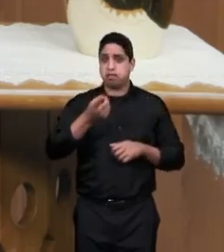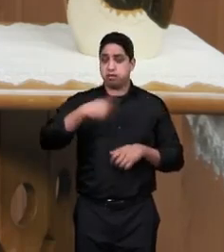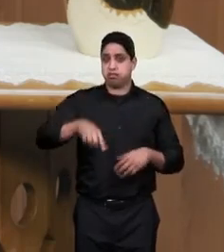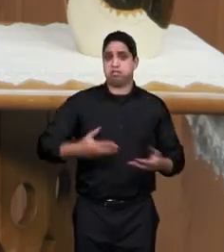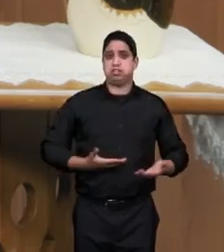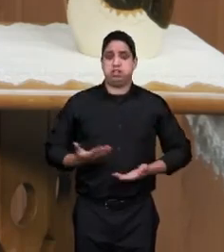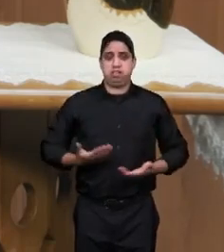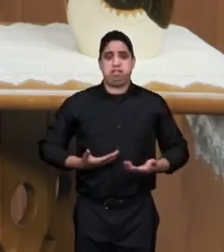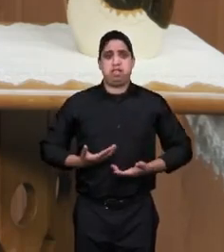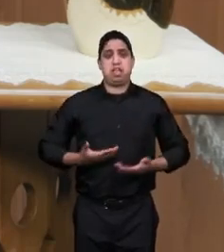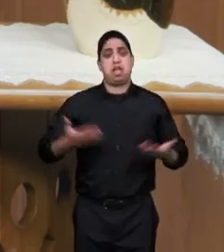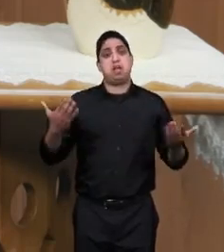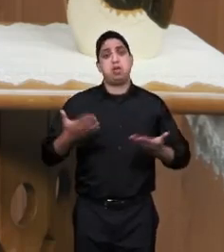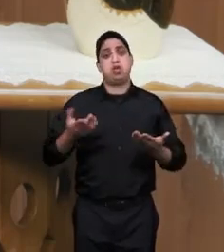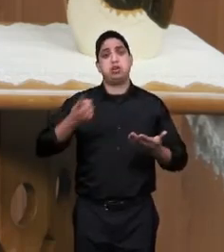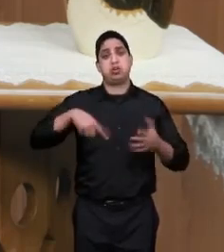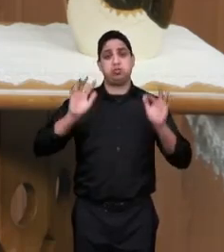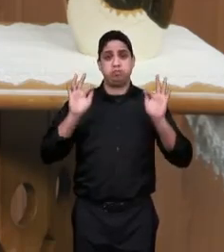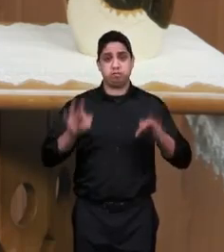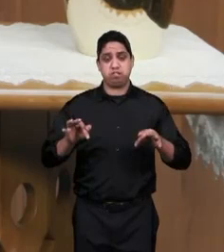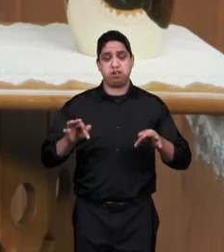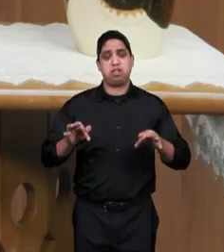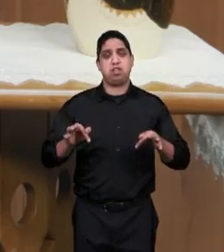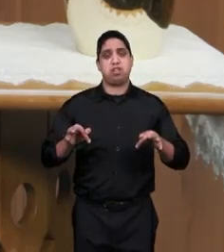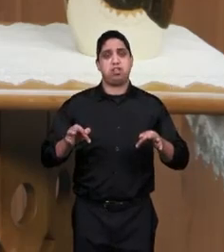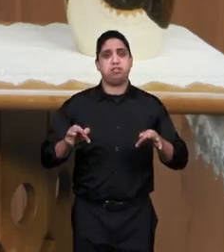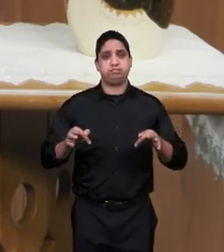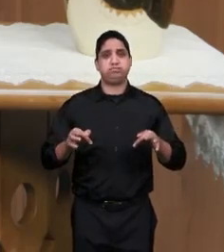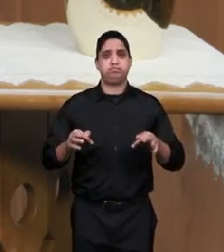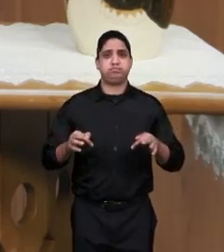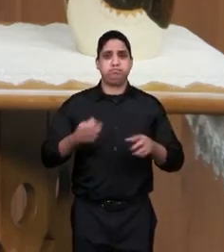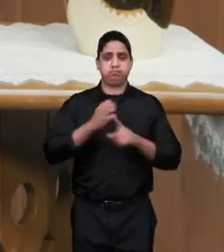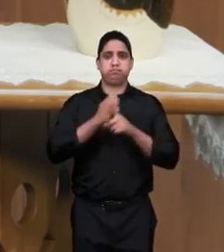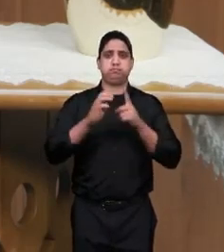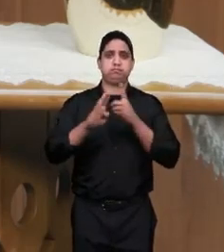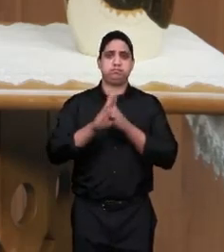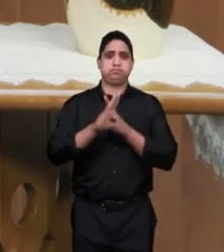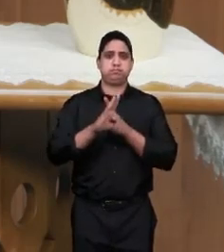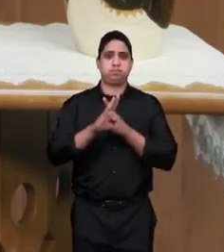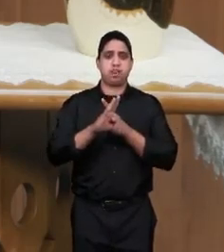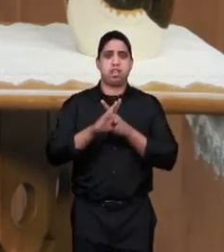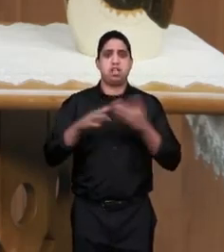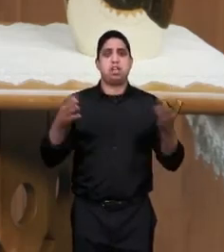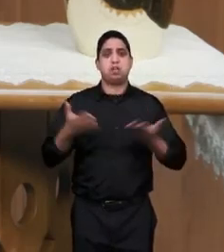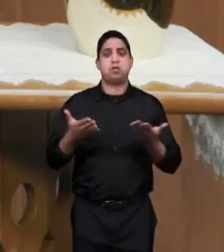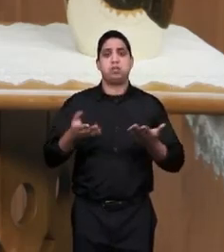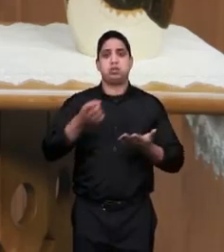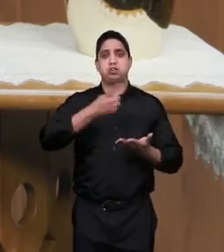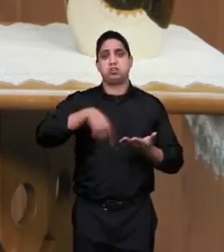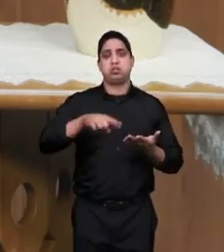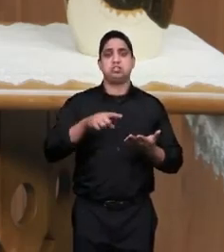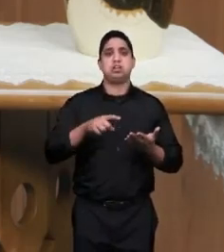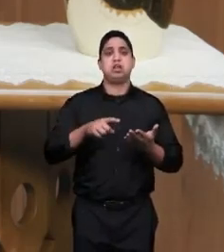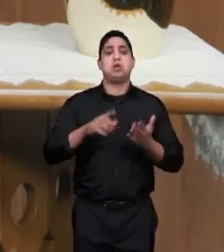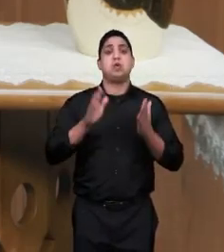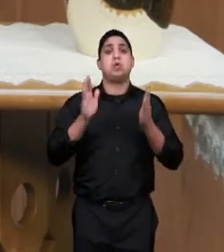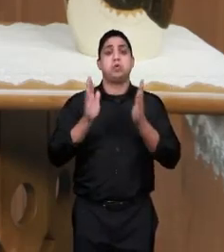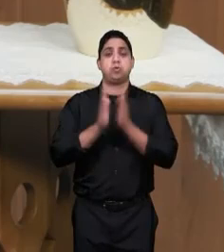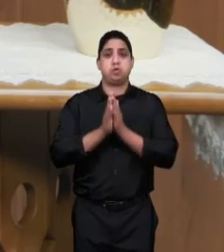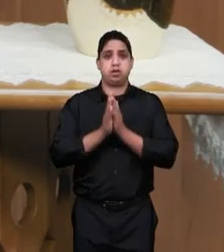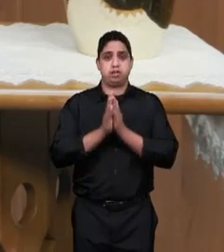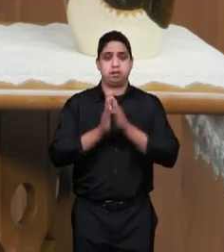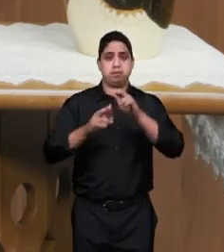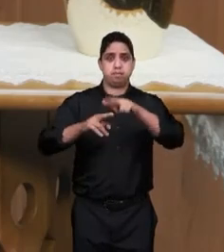to us, and we now have come to the end of this part of the Sunday School, and now we are going to continue